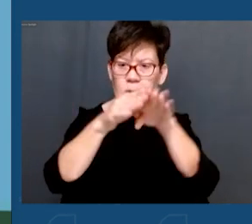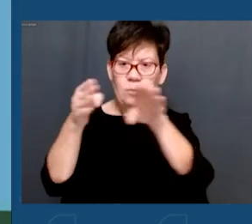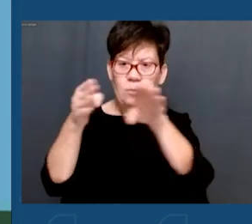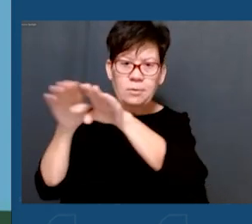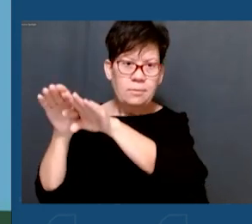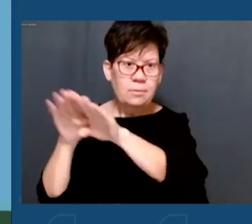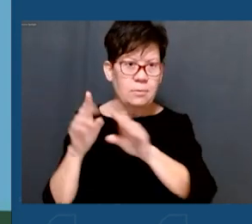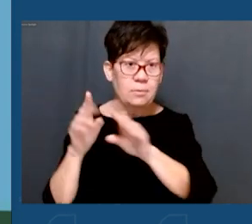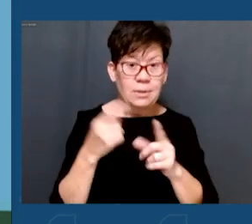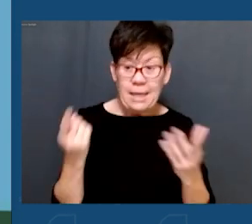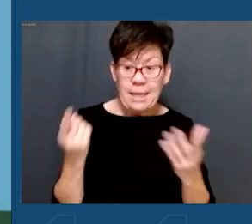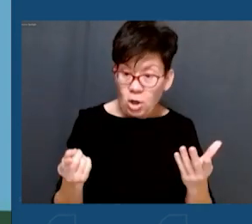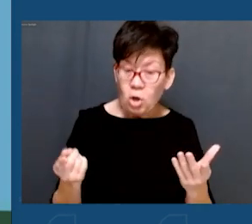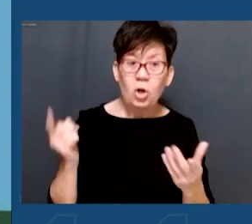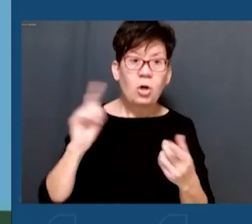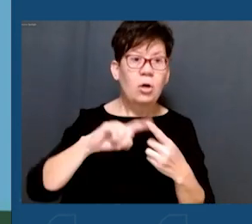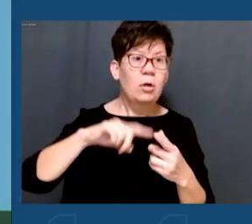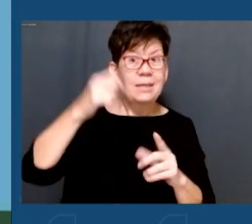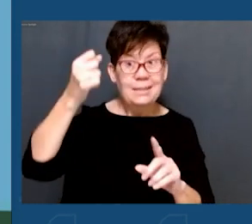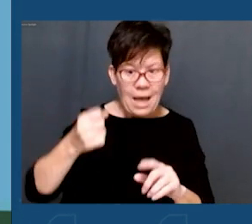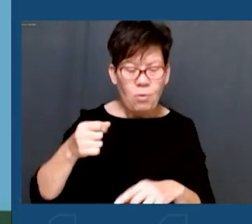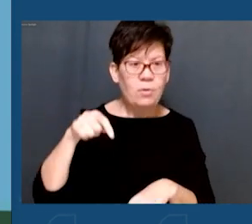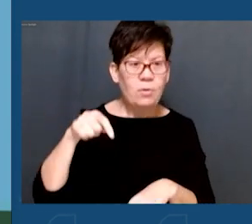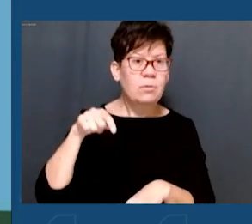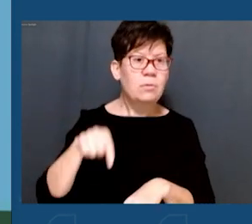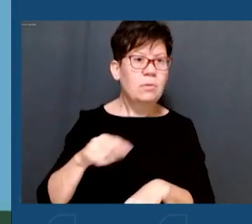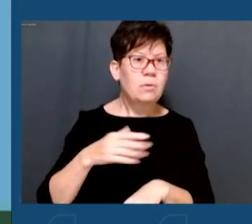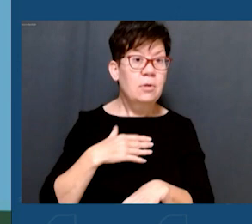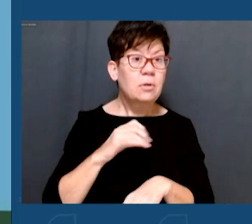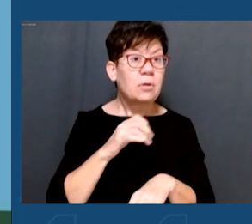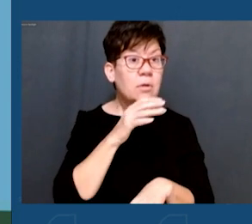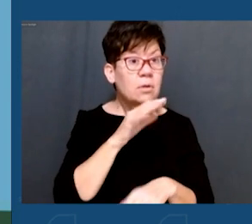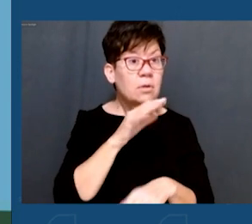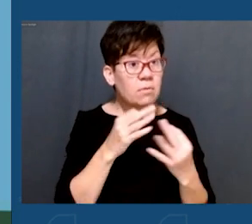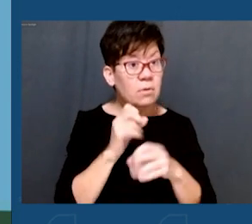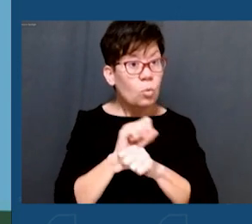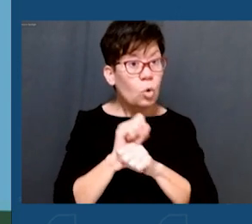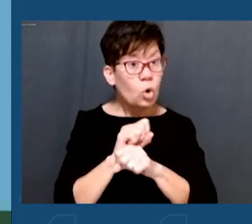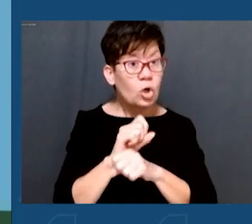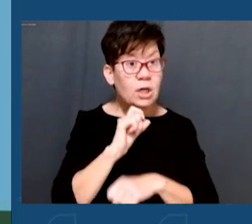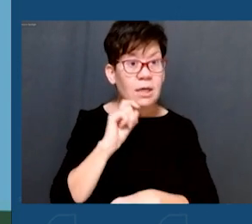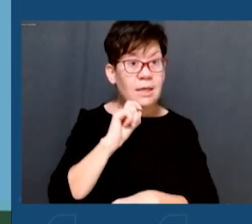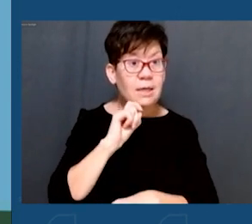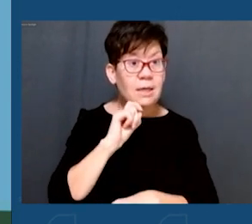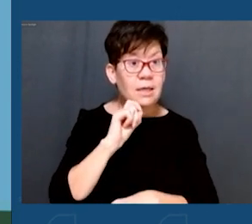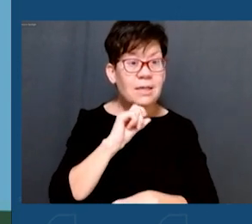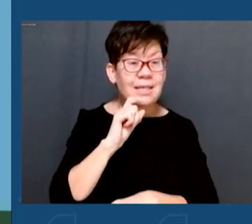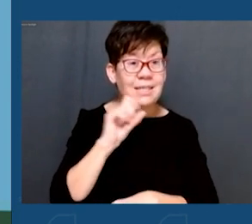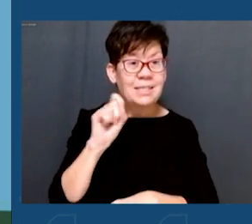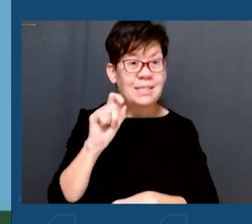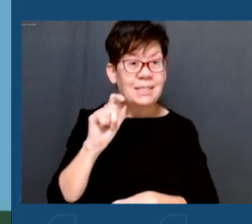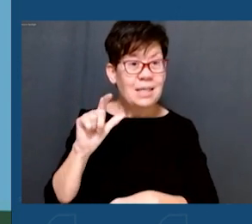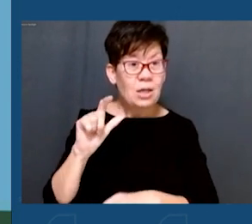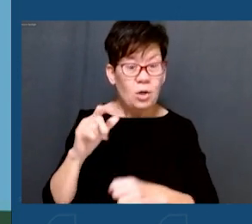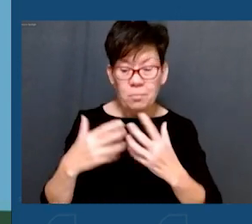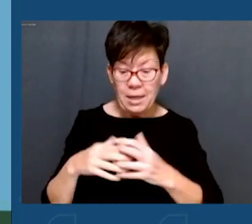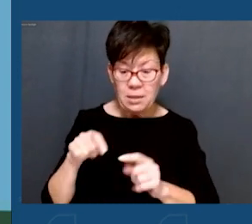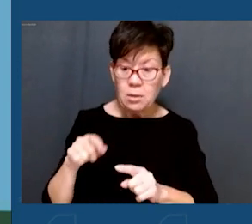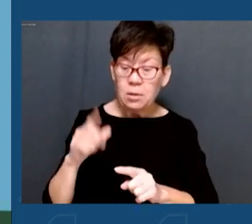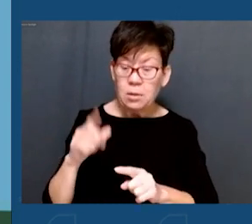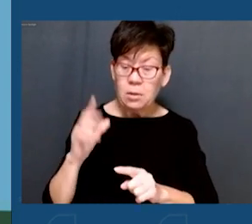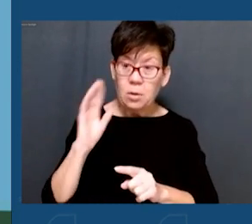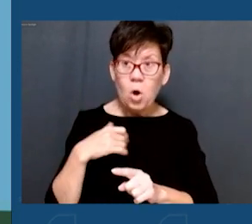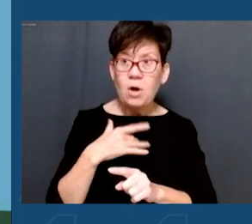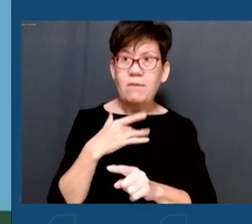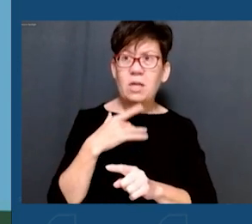where my family had worked at the steel plant. We know what that decline was like. And some areas are bouncing back. Some are